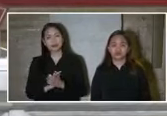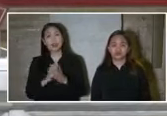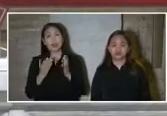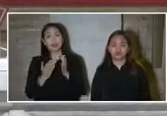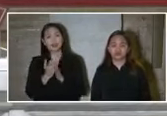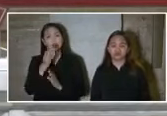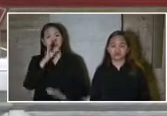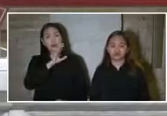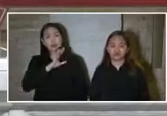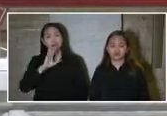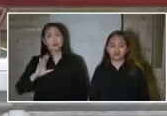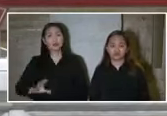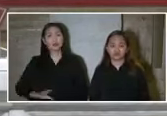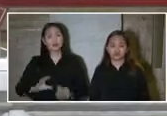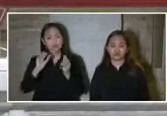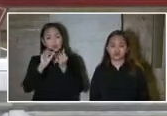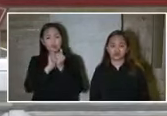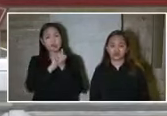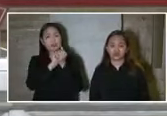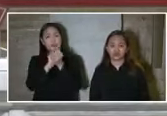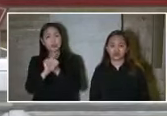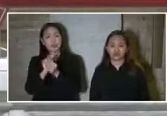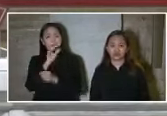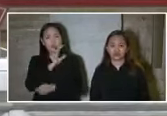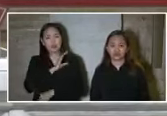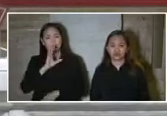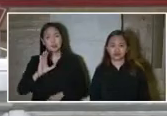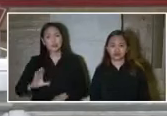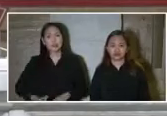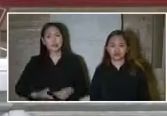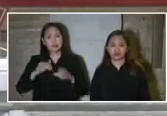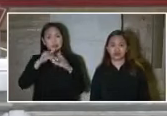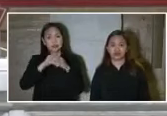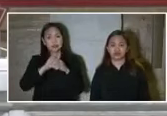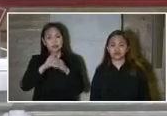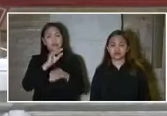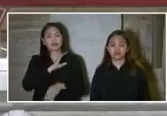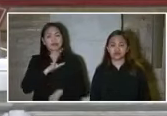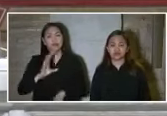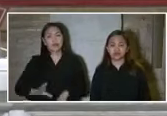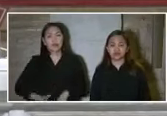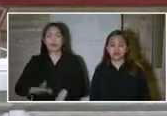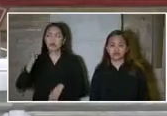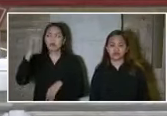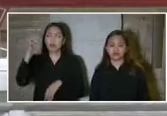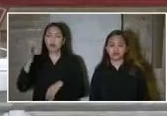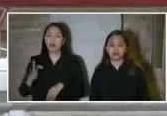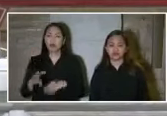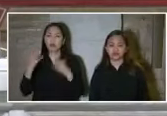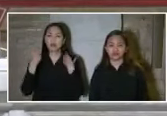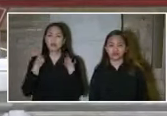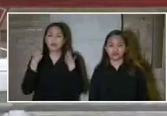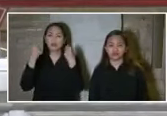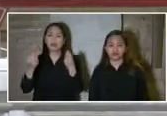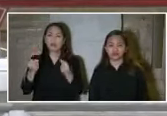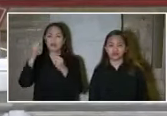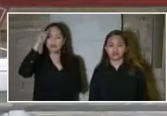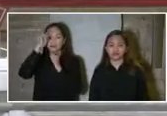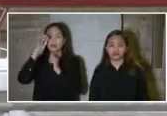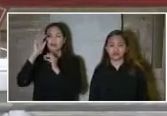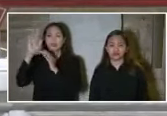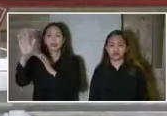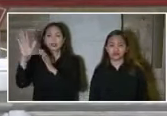Through him and with him and in him, O God, Almighty Father, in